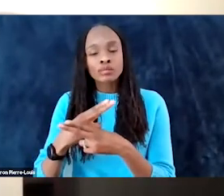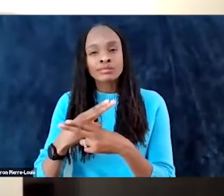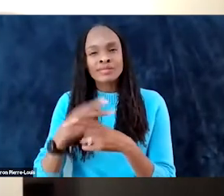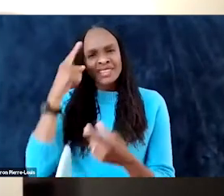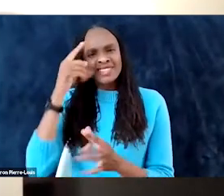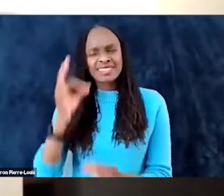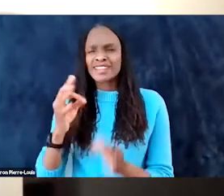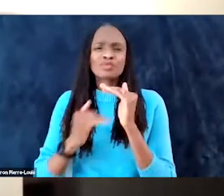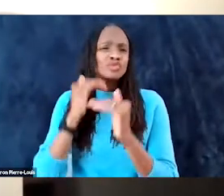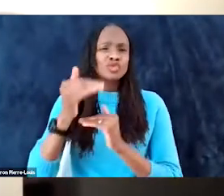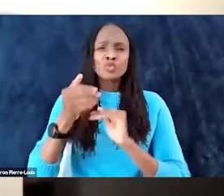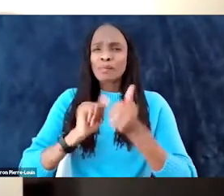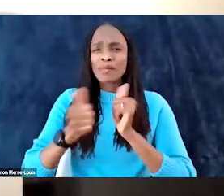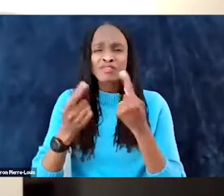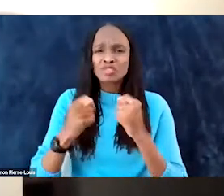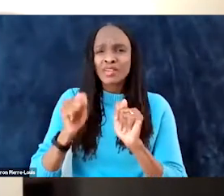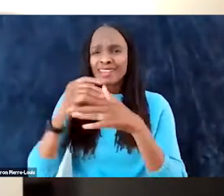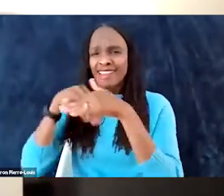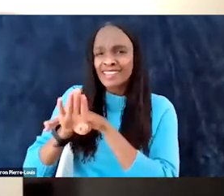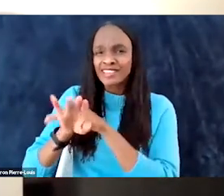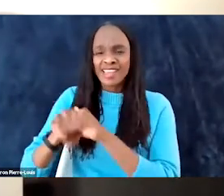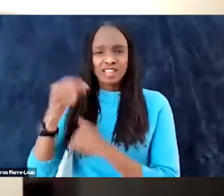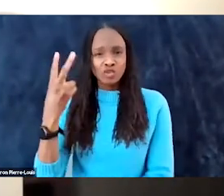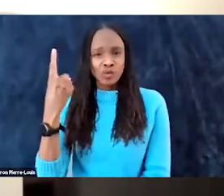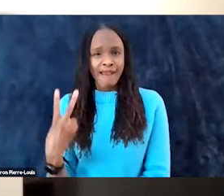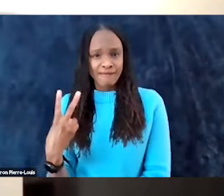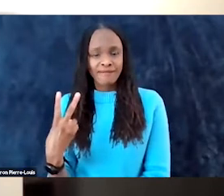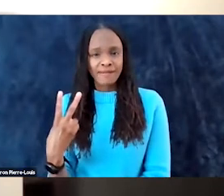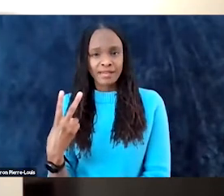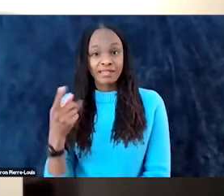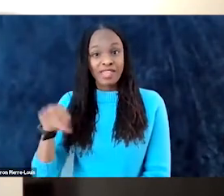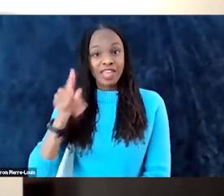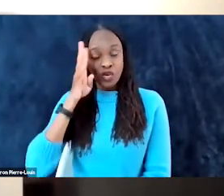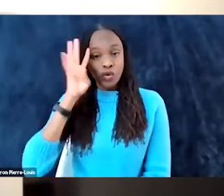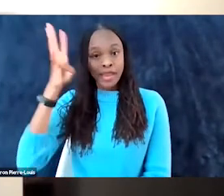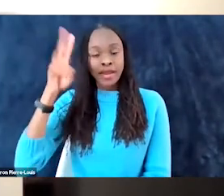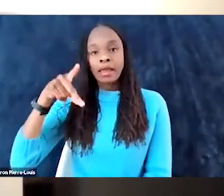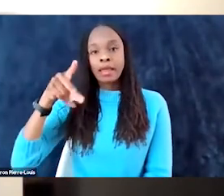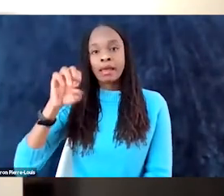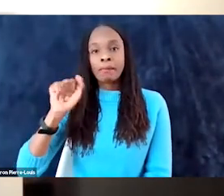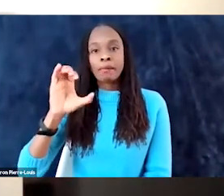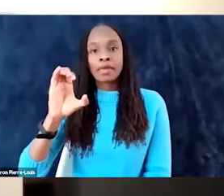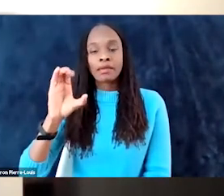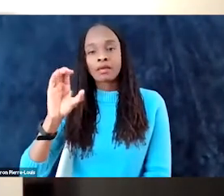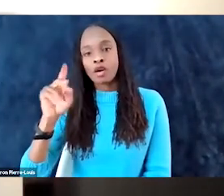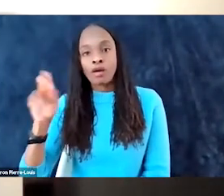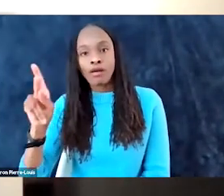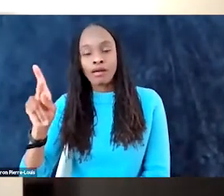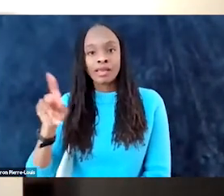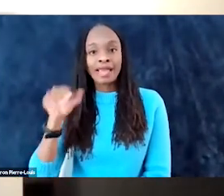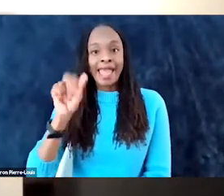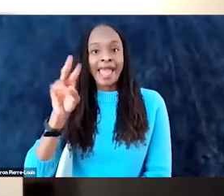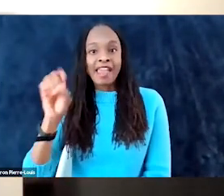too competitive trying to get into that 2.5. And they created Peacock as what we call an AVOD,